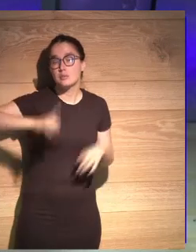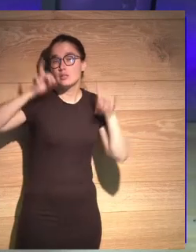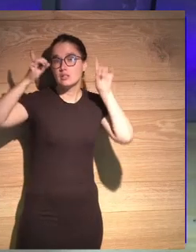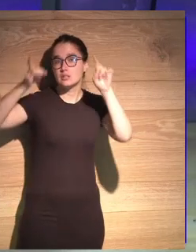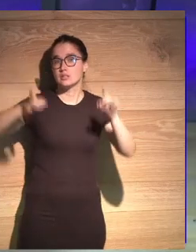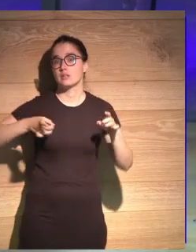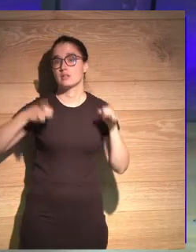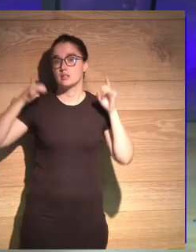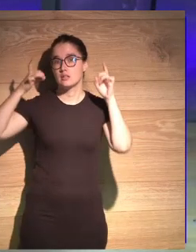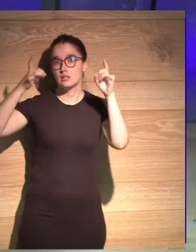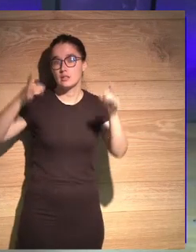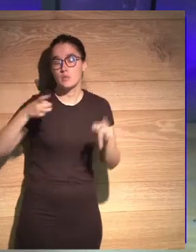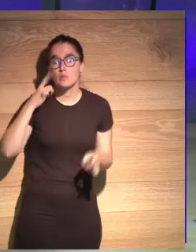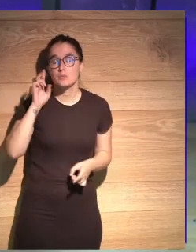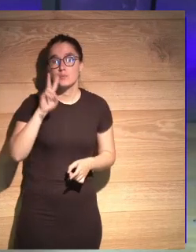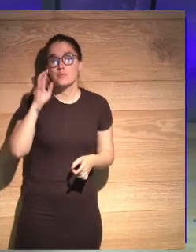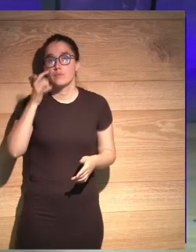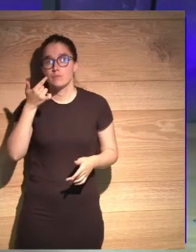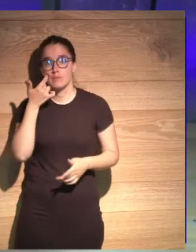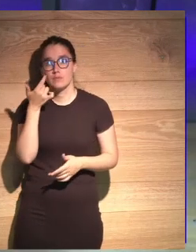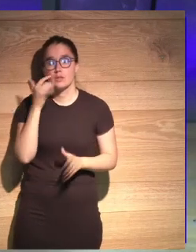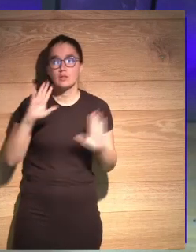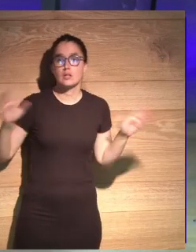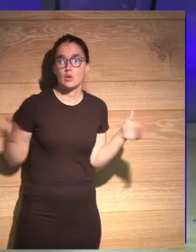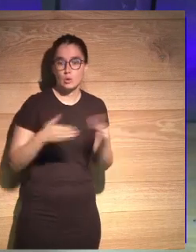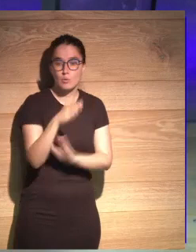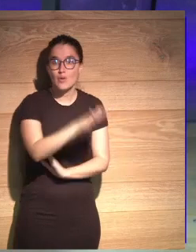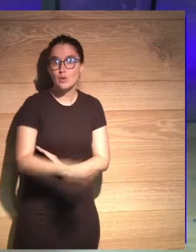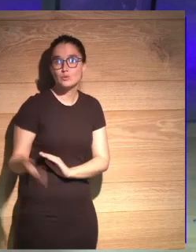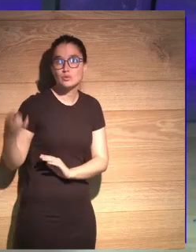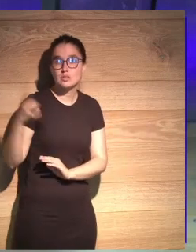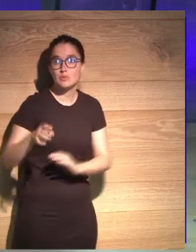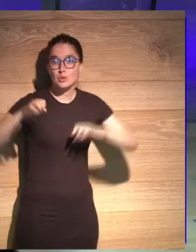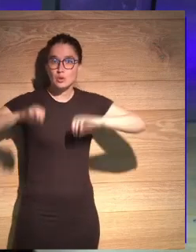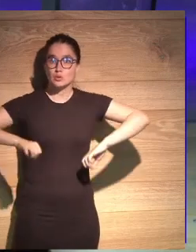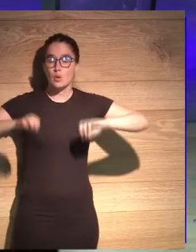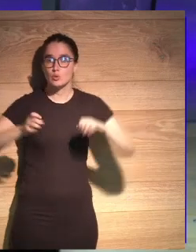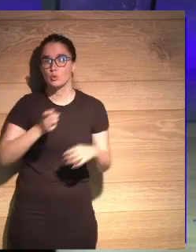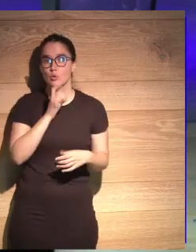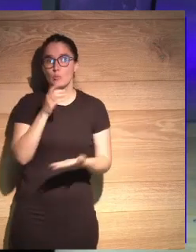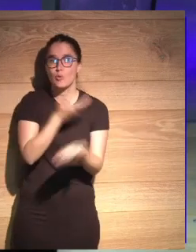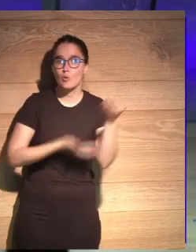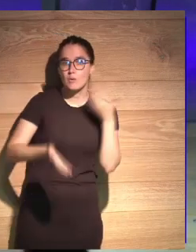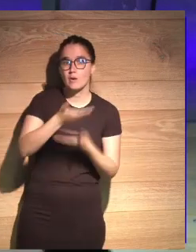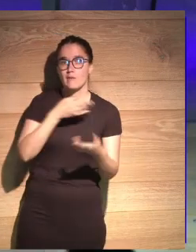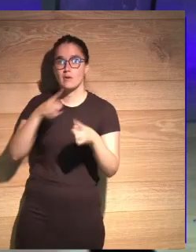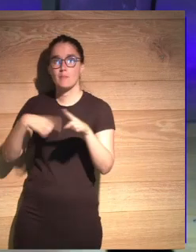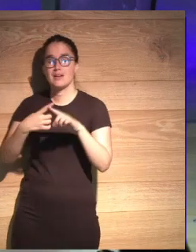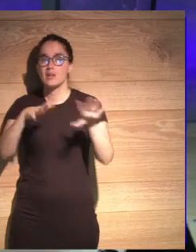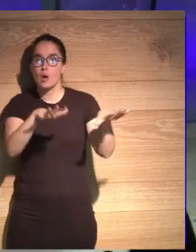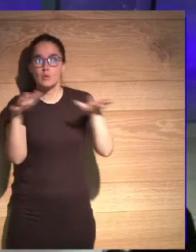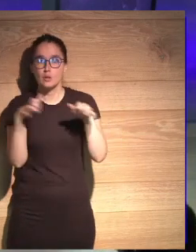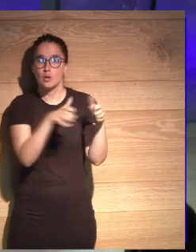people that video game is much more than that. And we want also to analyze